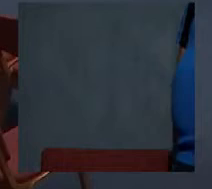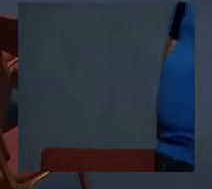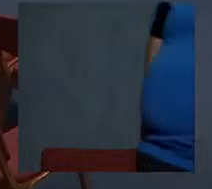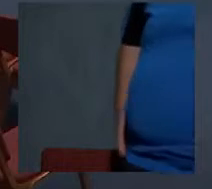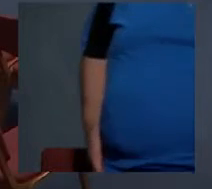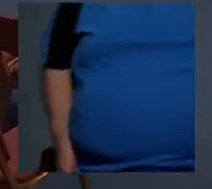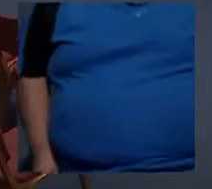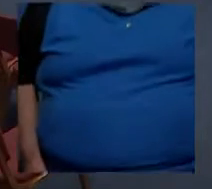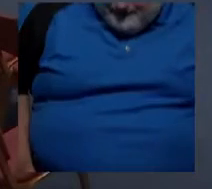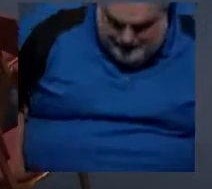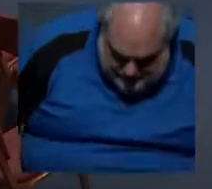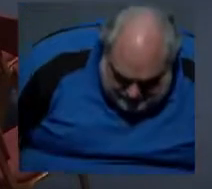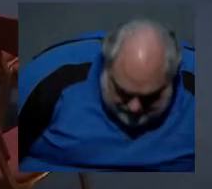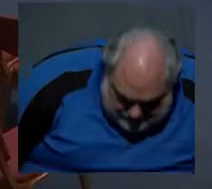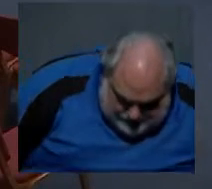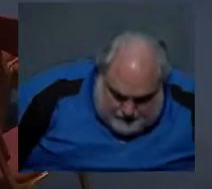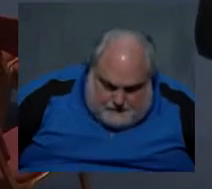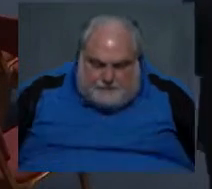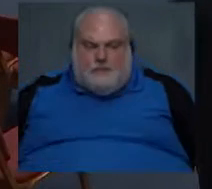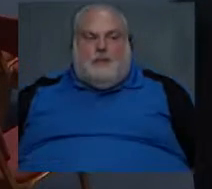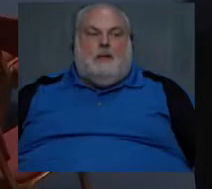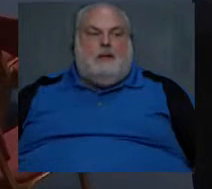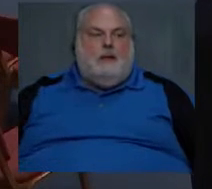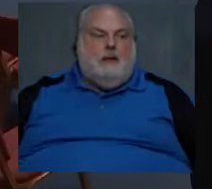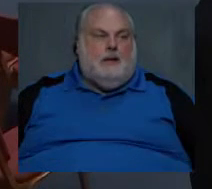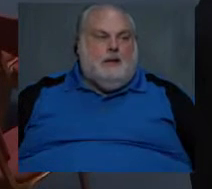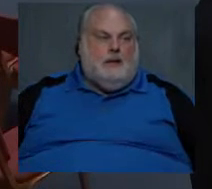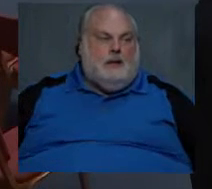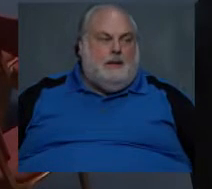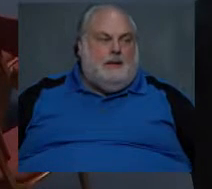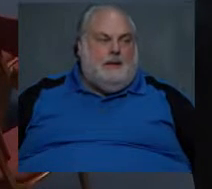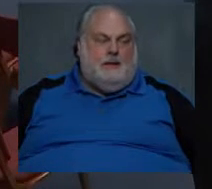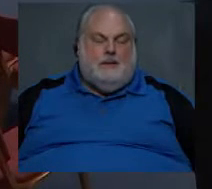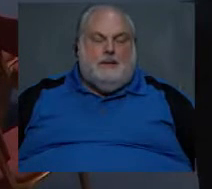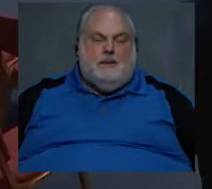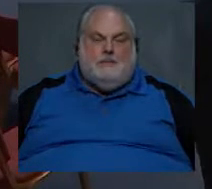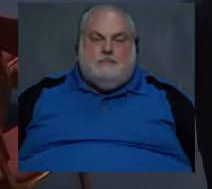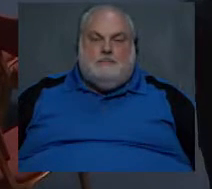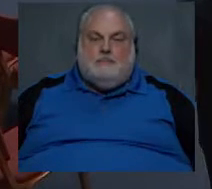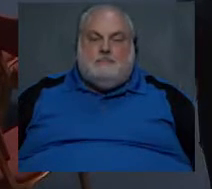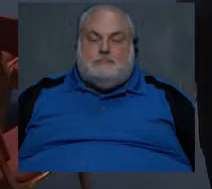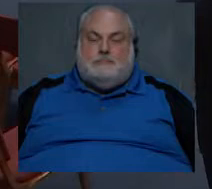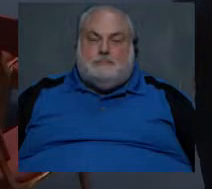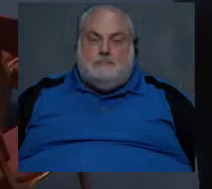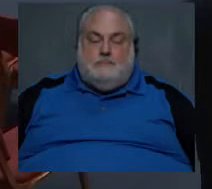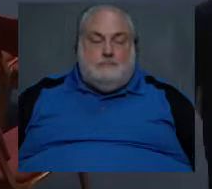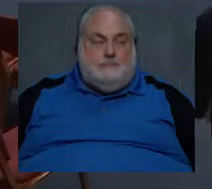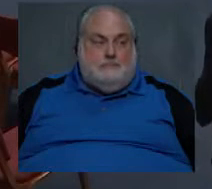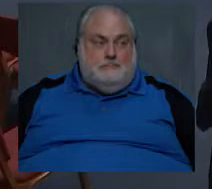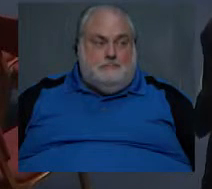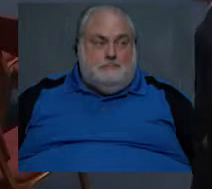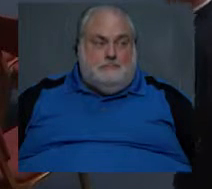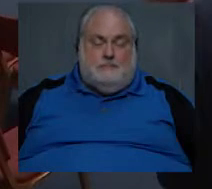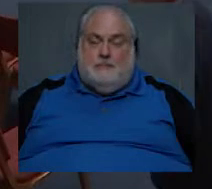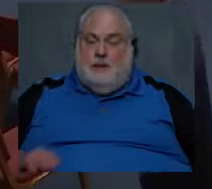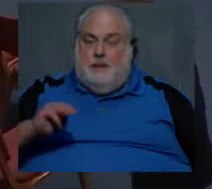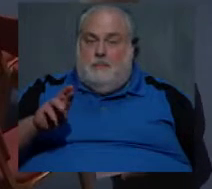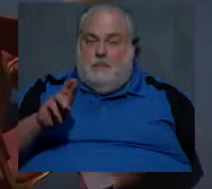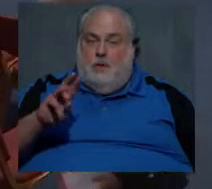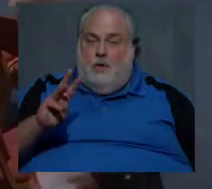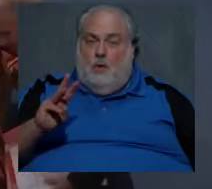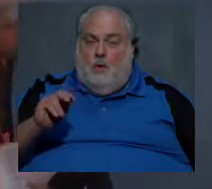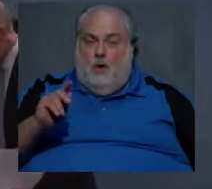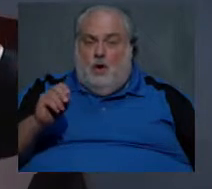You had a chance to submit a card. I'm sorry. Okay. I mean, Mr. Walker, you know